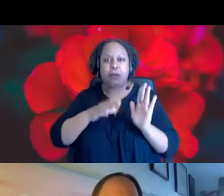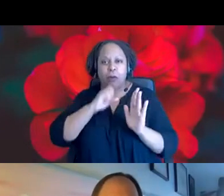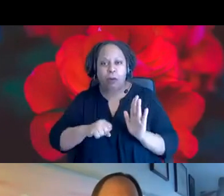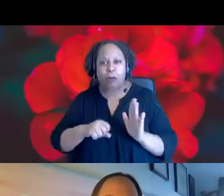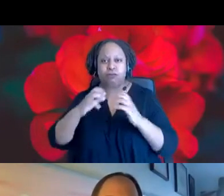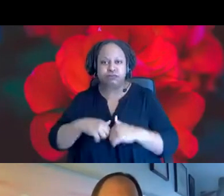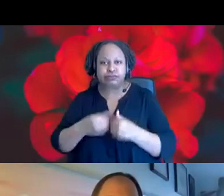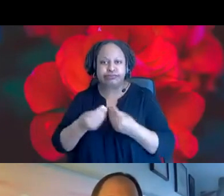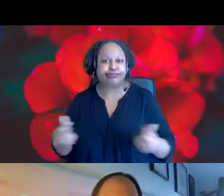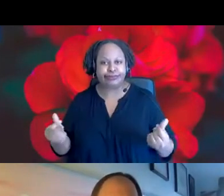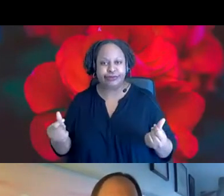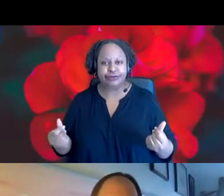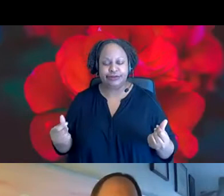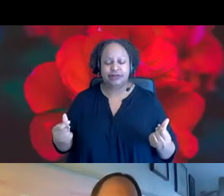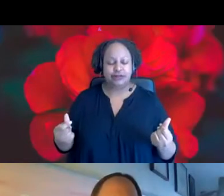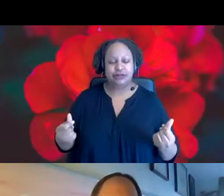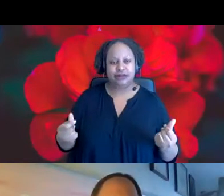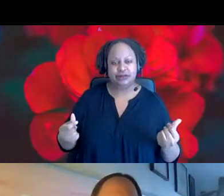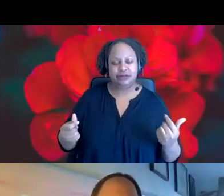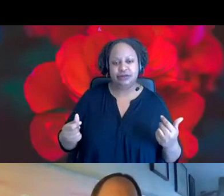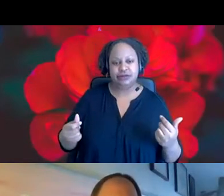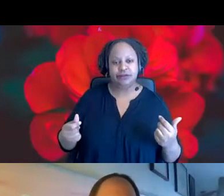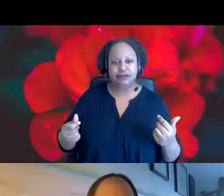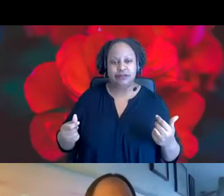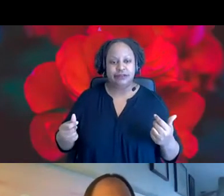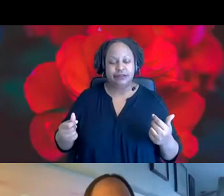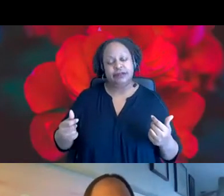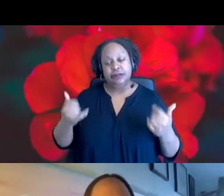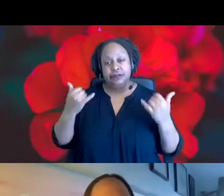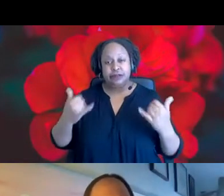time. There's been a lot of, stuff thrown at the wall, and,